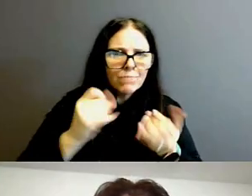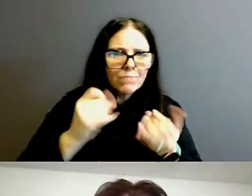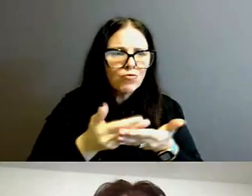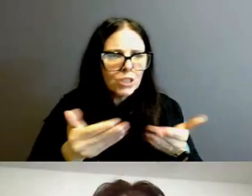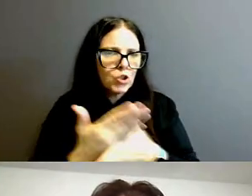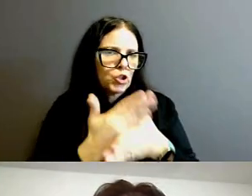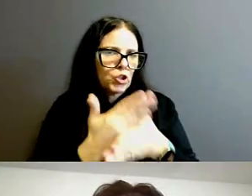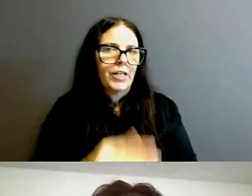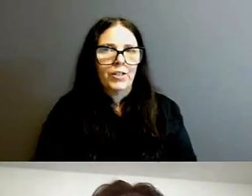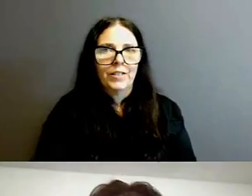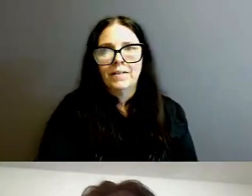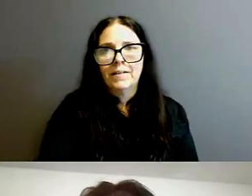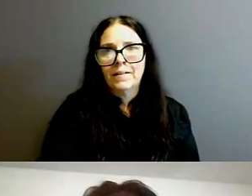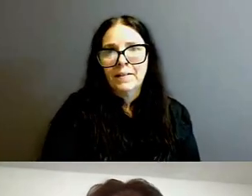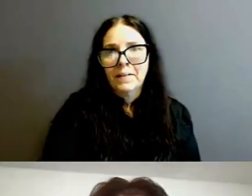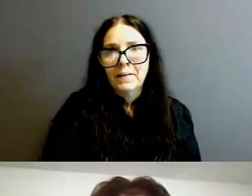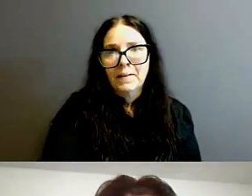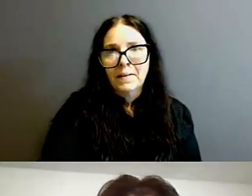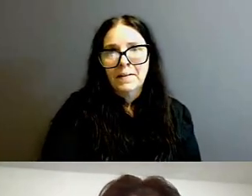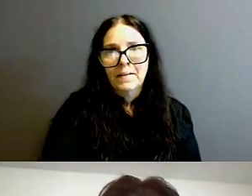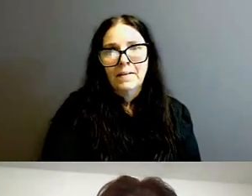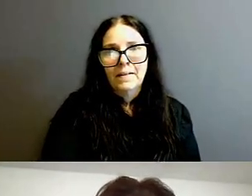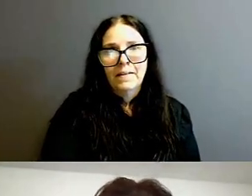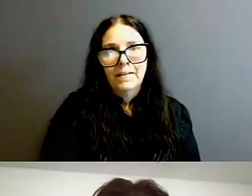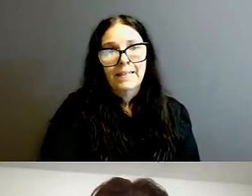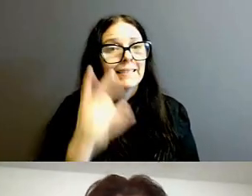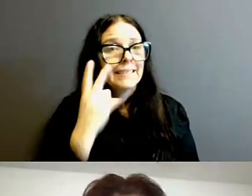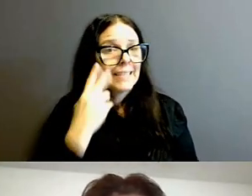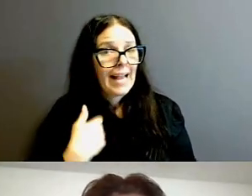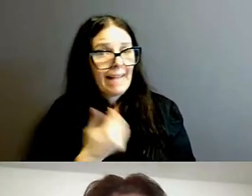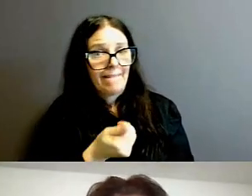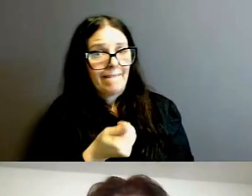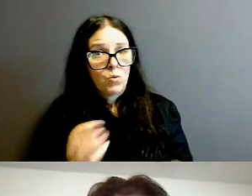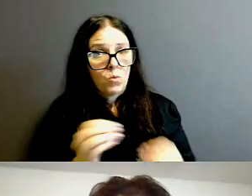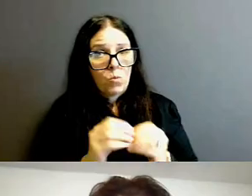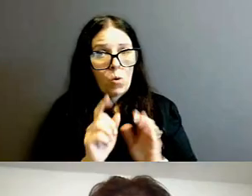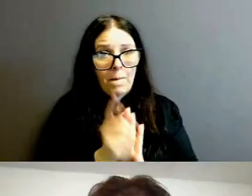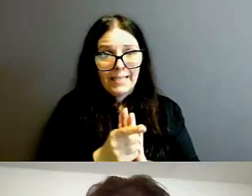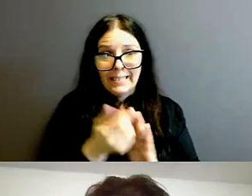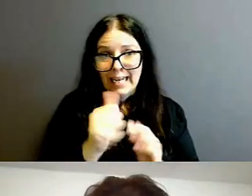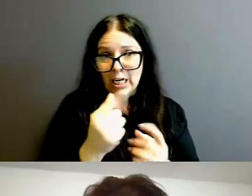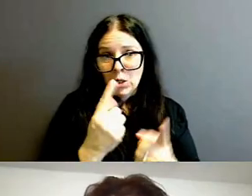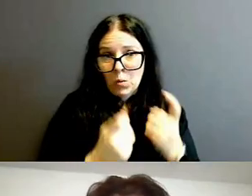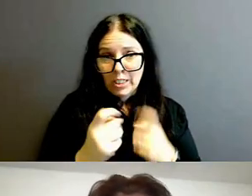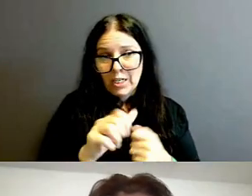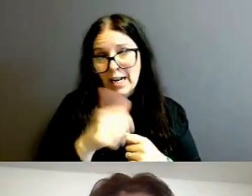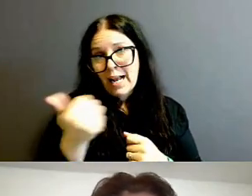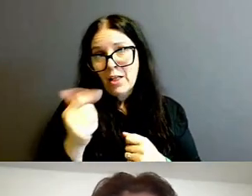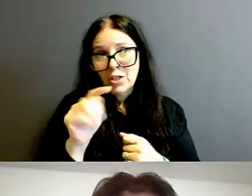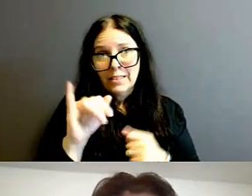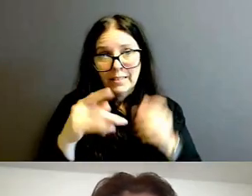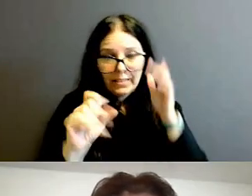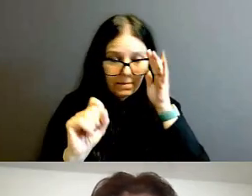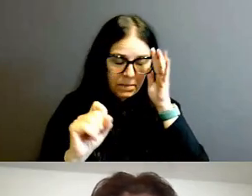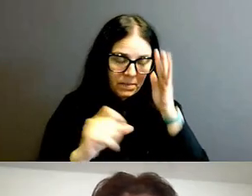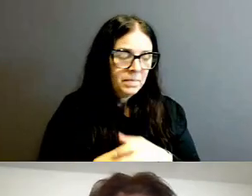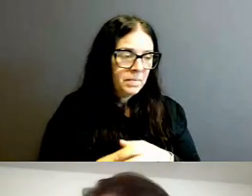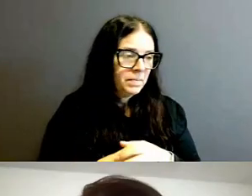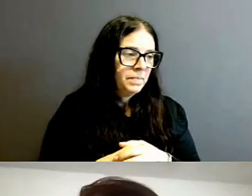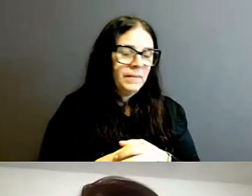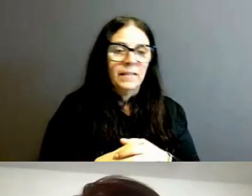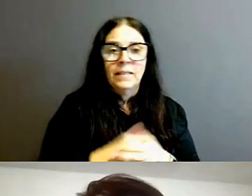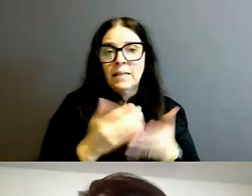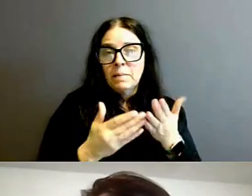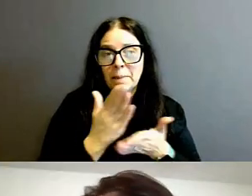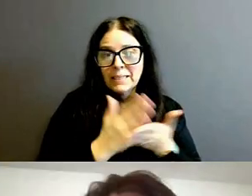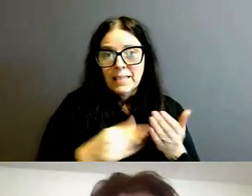with you. And on that note, we have a few more minutes. If there are any more questions, any other tips, I know some of you may be doing something else that